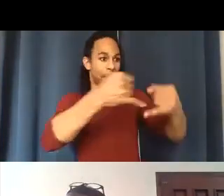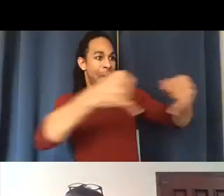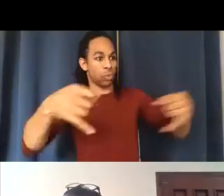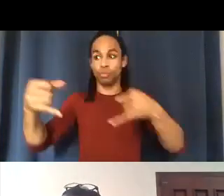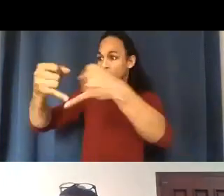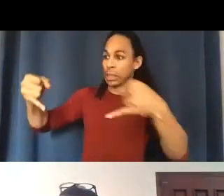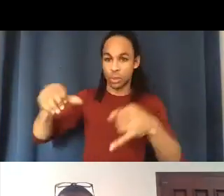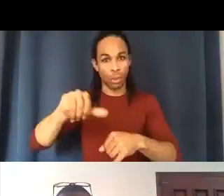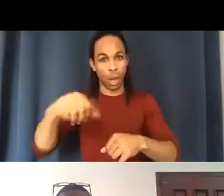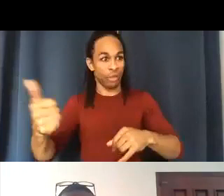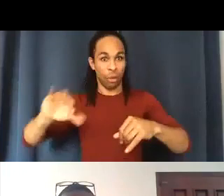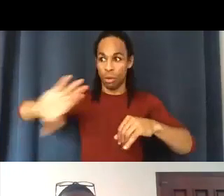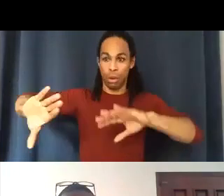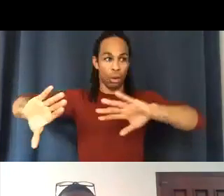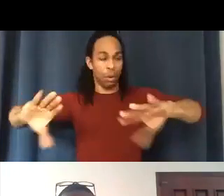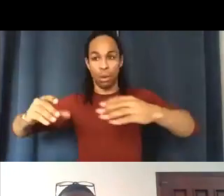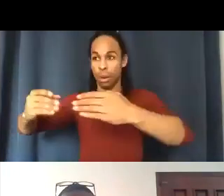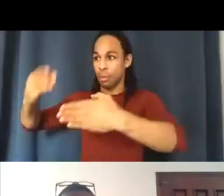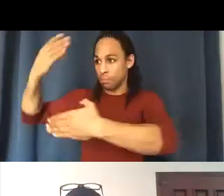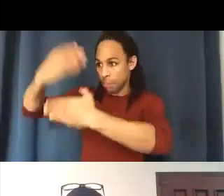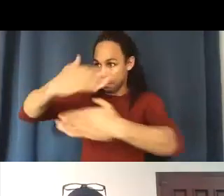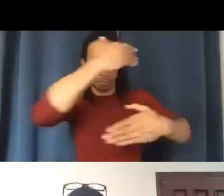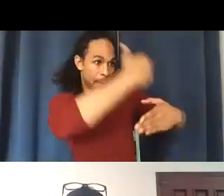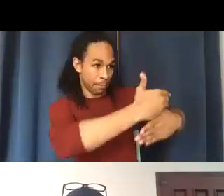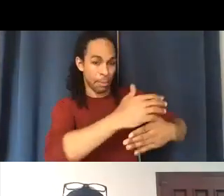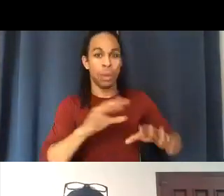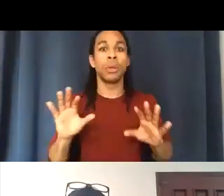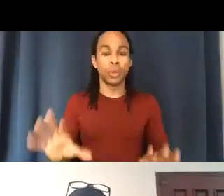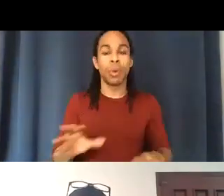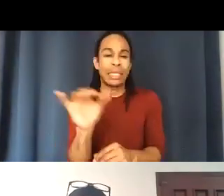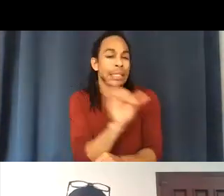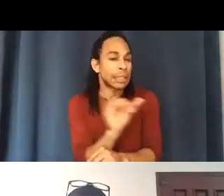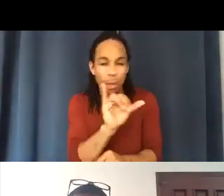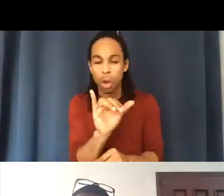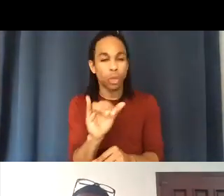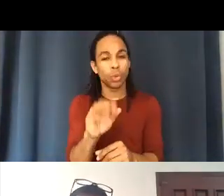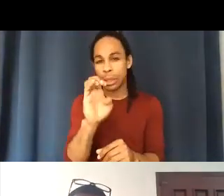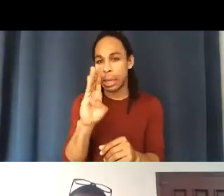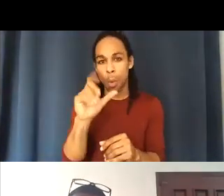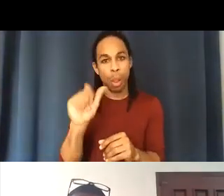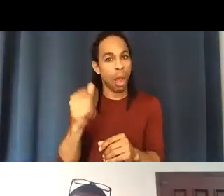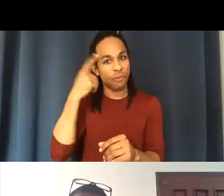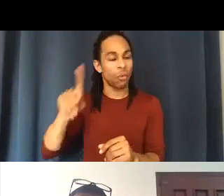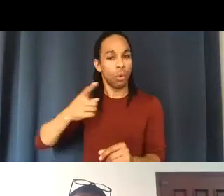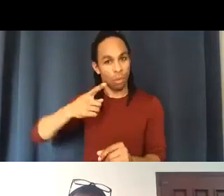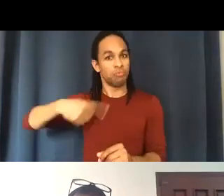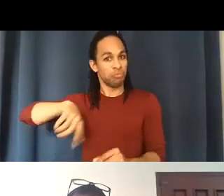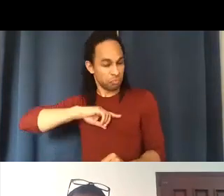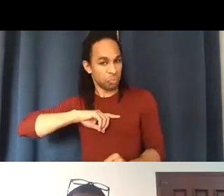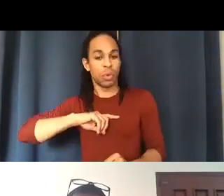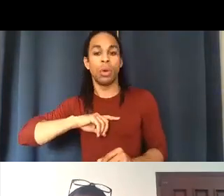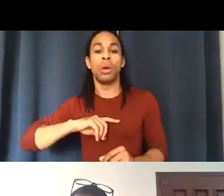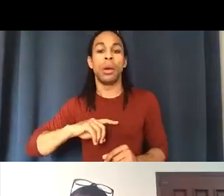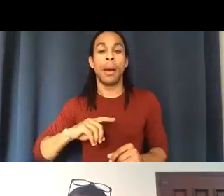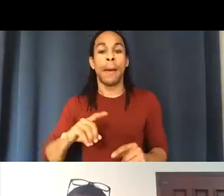put in place during Ebola. Was active emergency operations center. But John made it clear